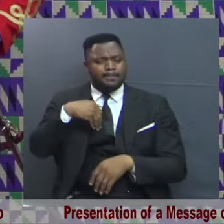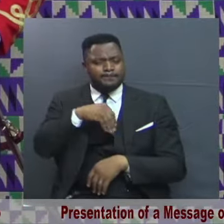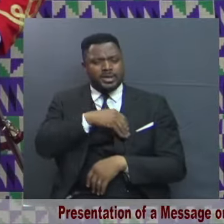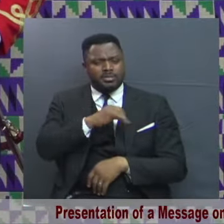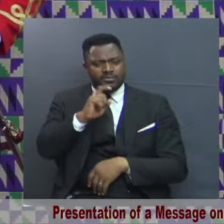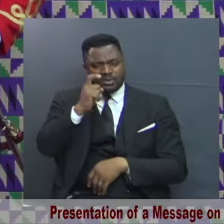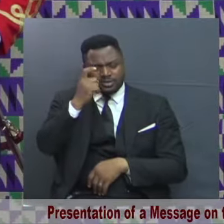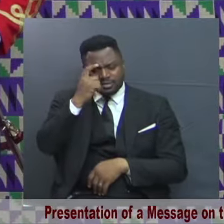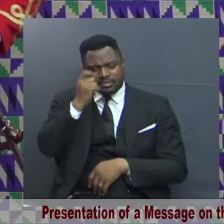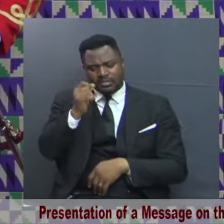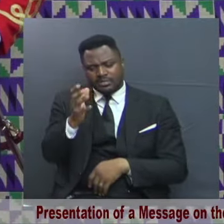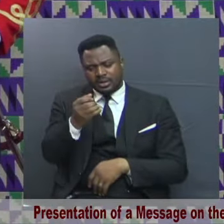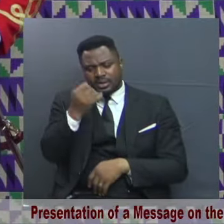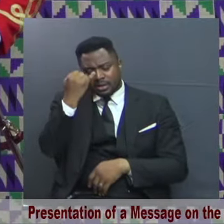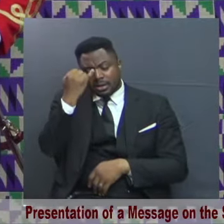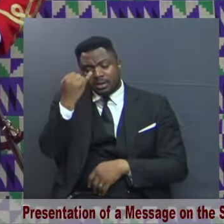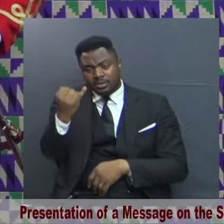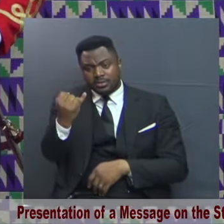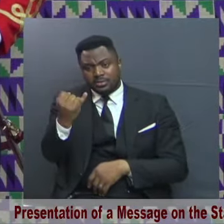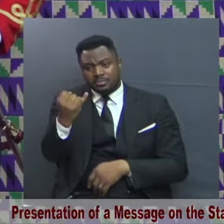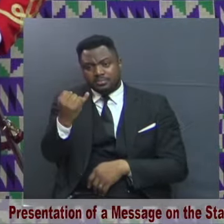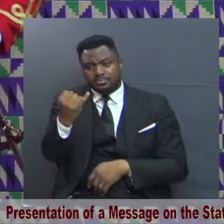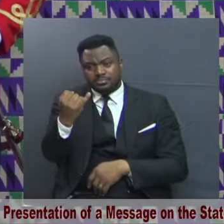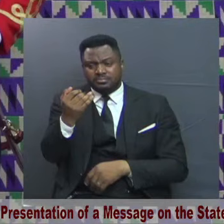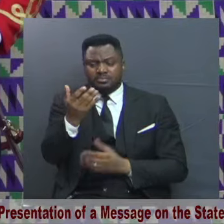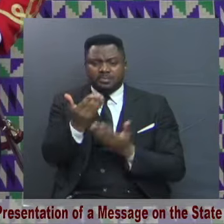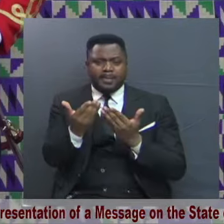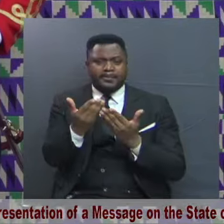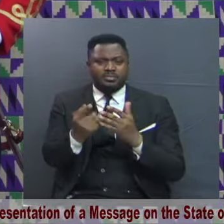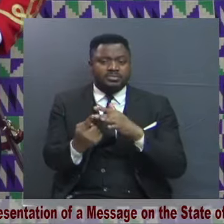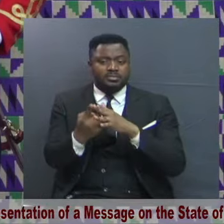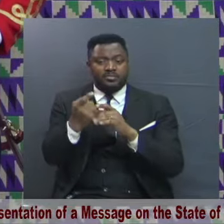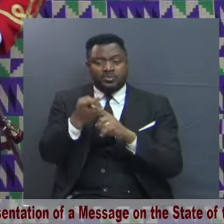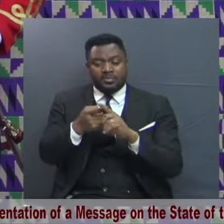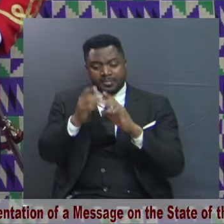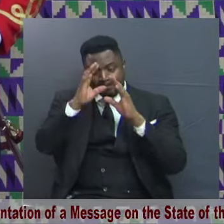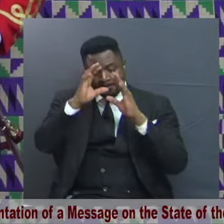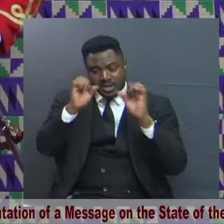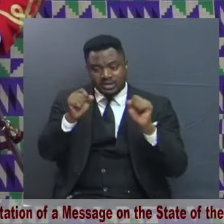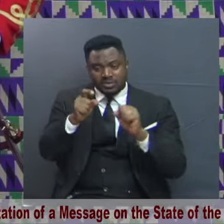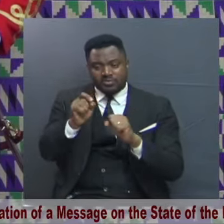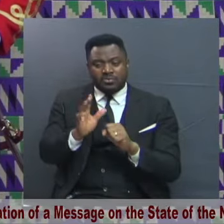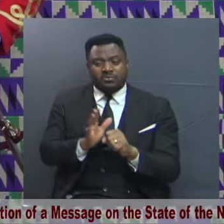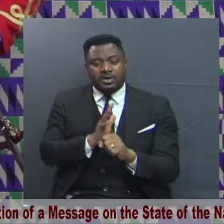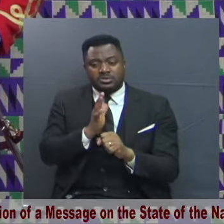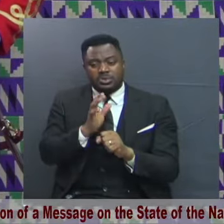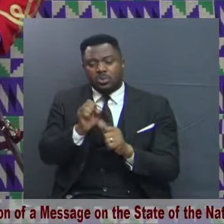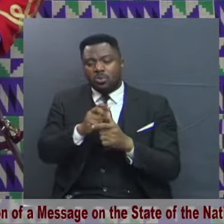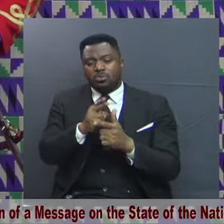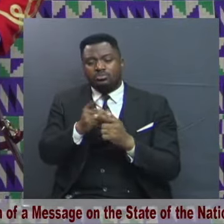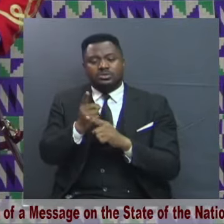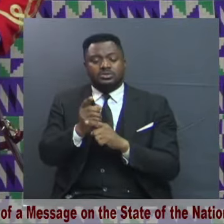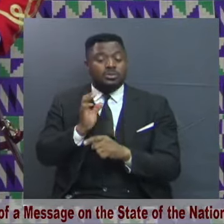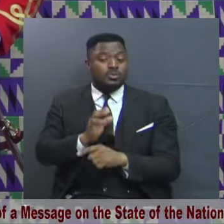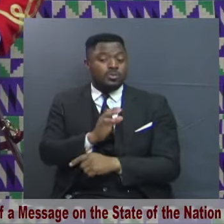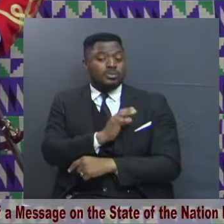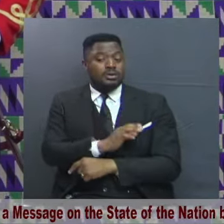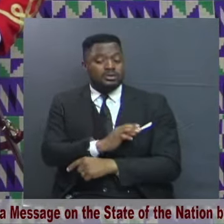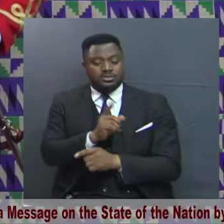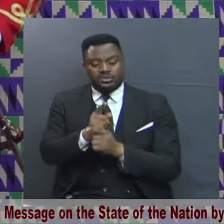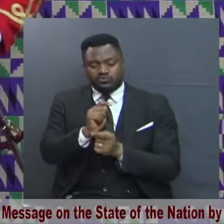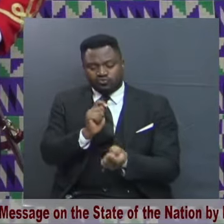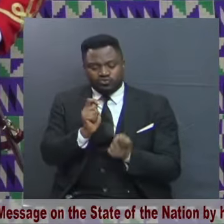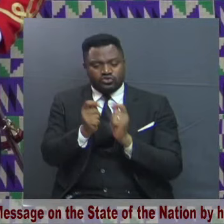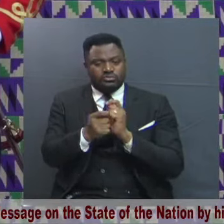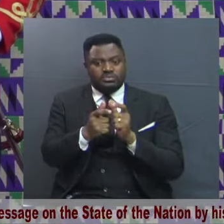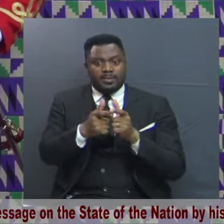government might take an idea be generated by the president or the official or a committee and turn it into a